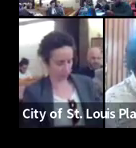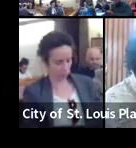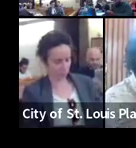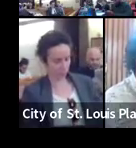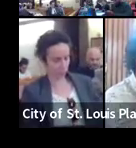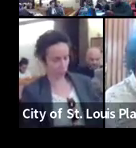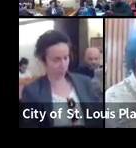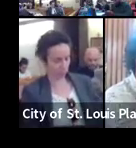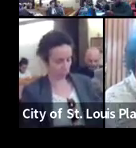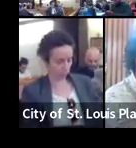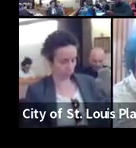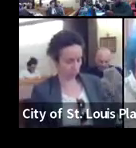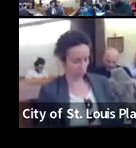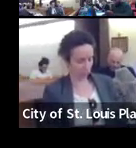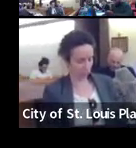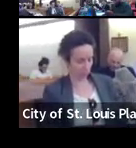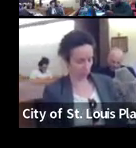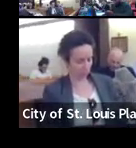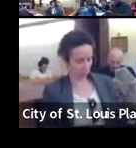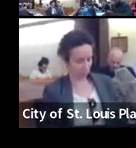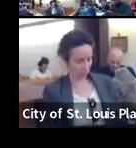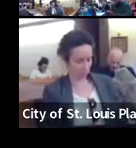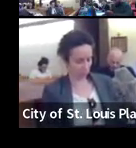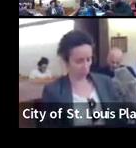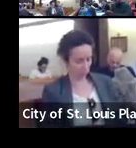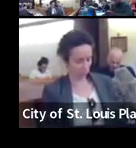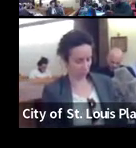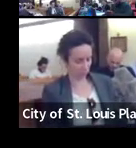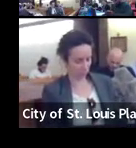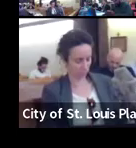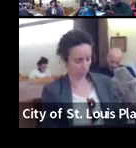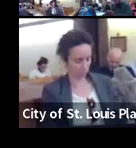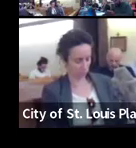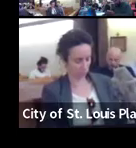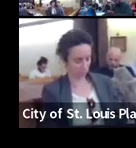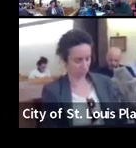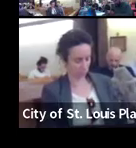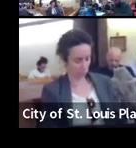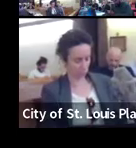adoption. You may answer questions or comments that you may have. Forward to